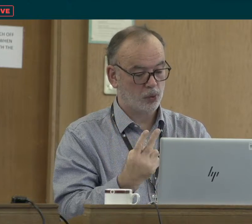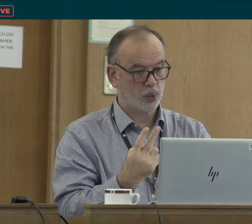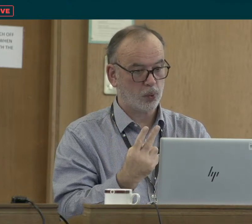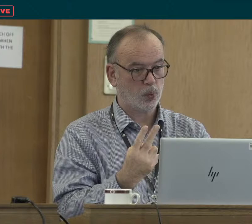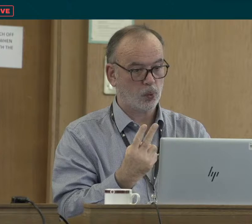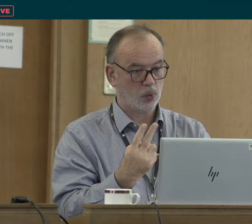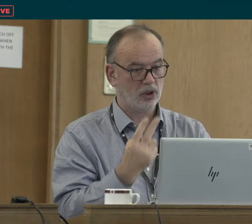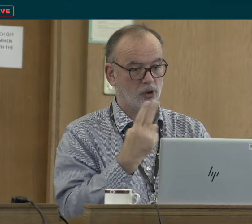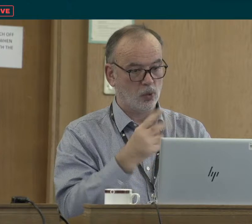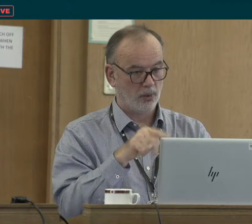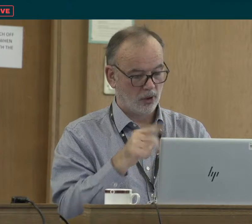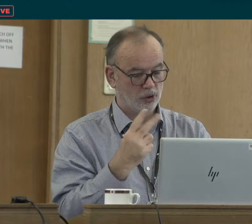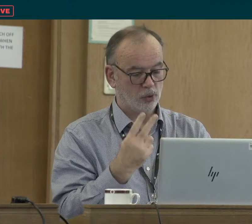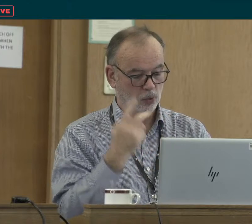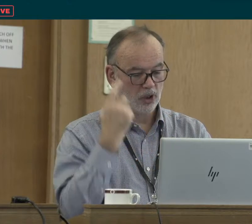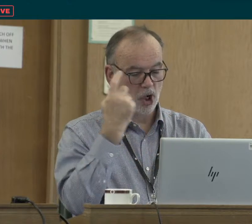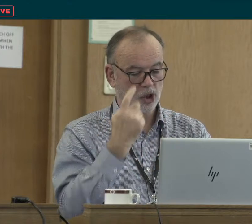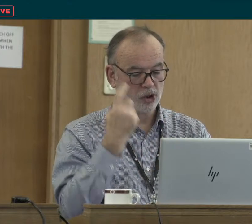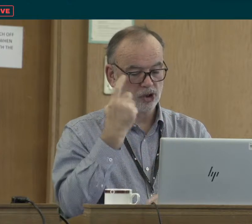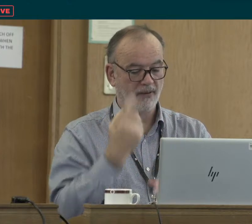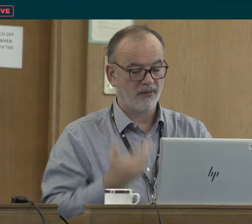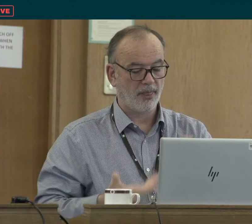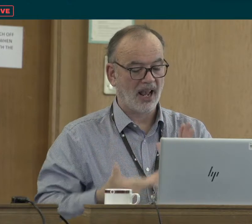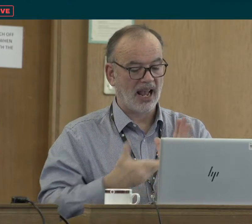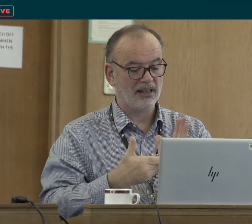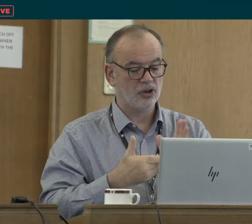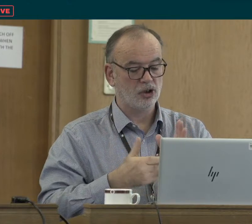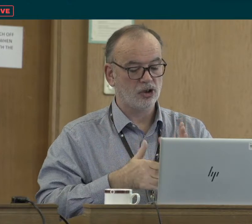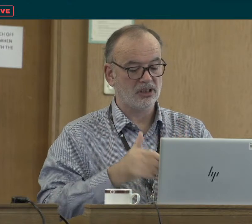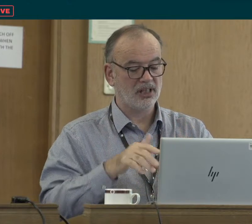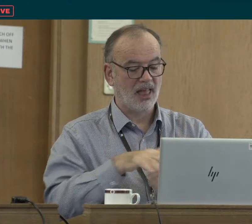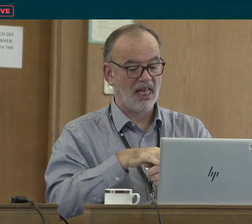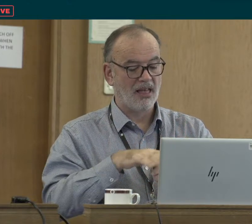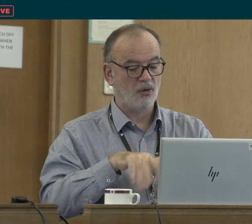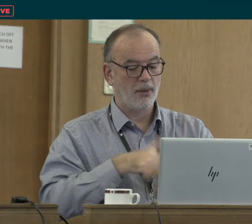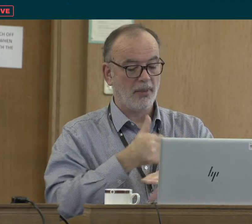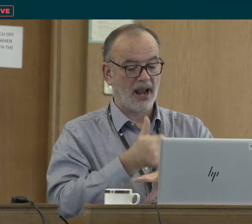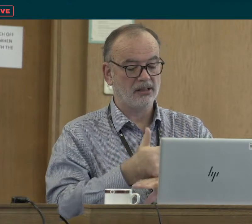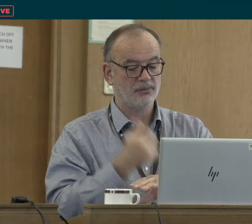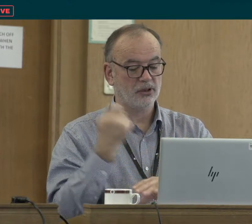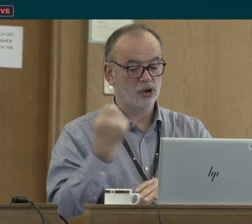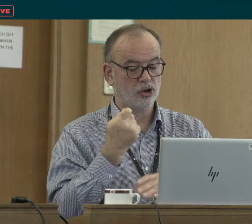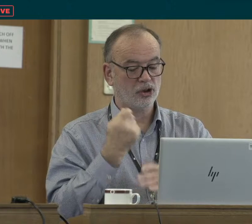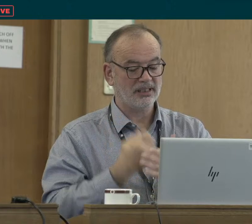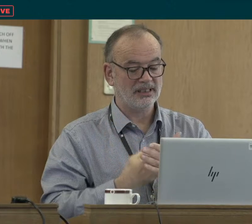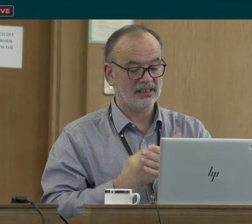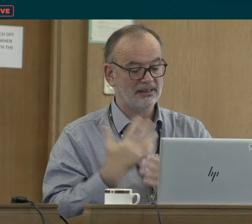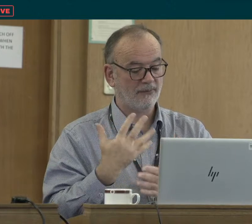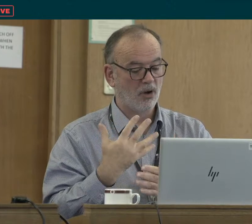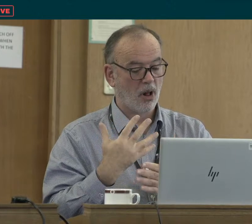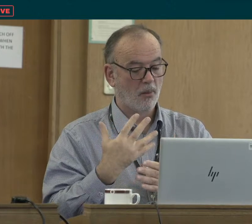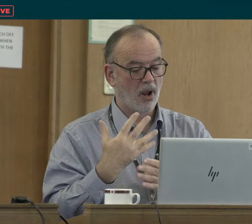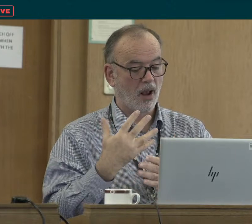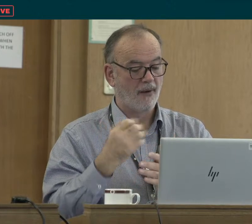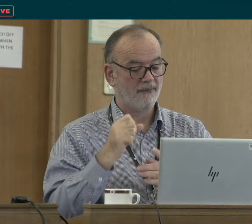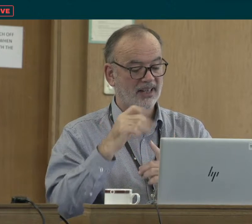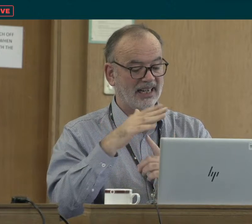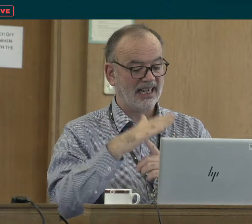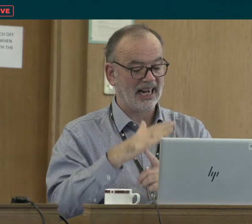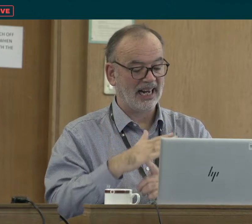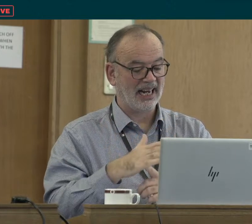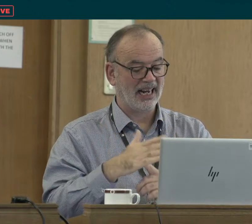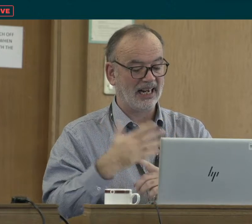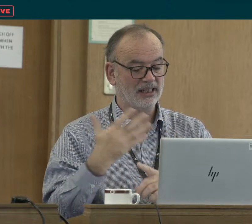And then 2.2, to consider the additional area-based successes